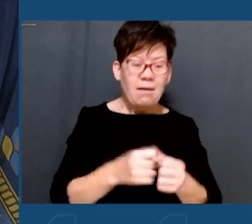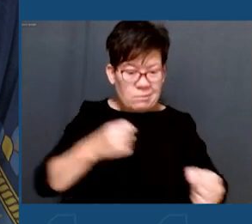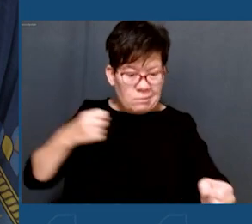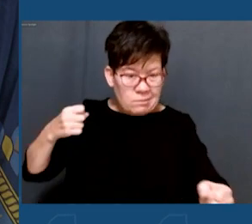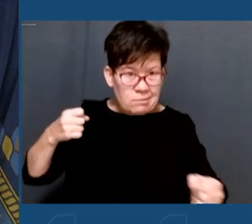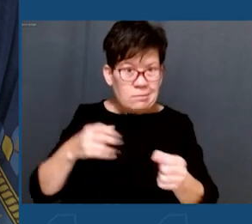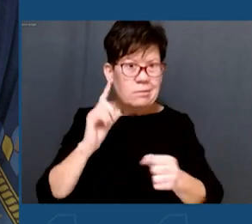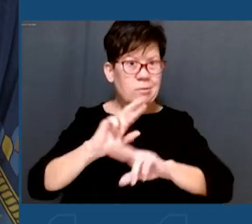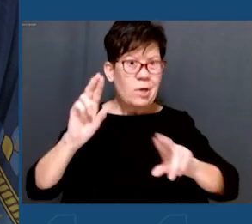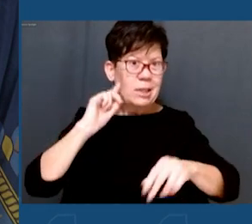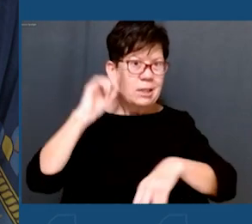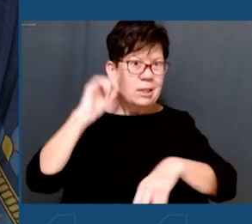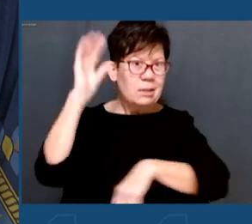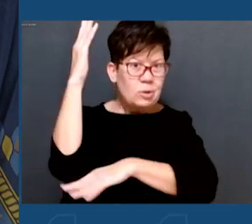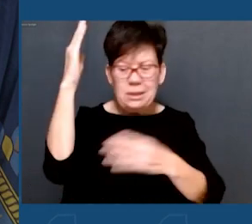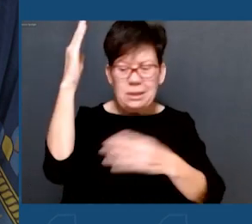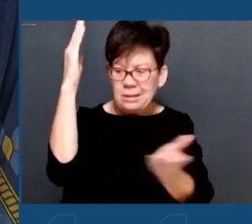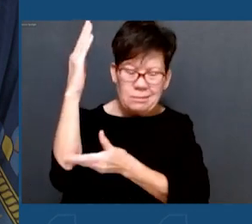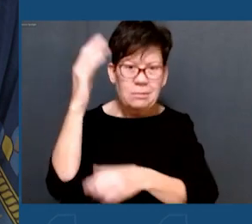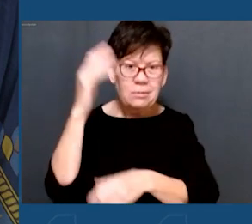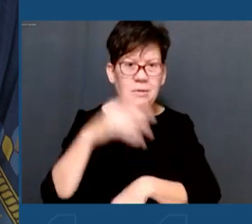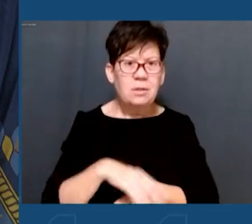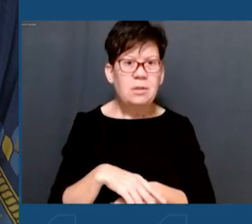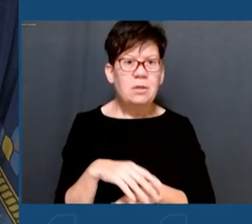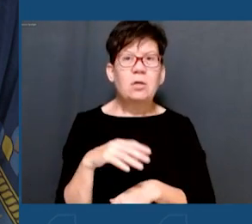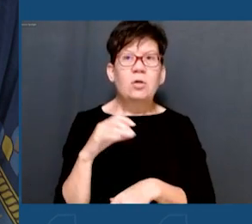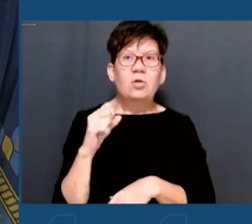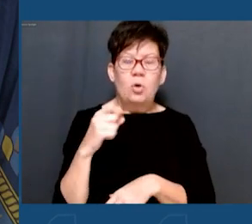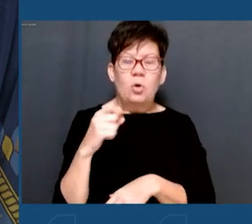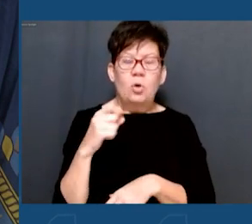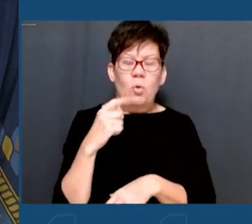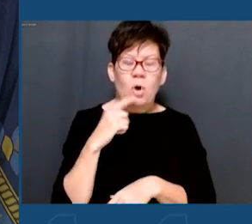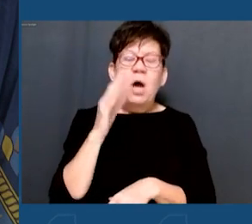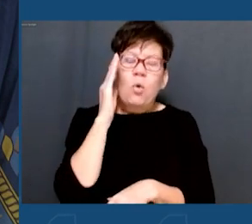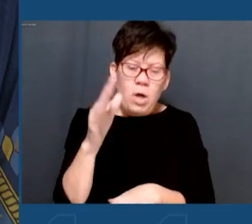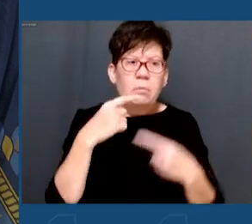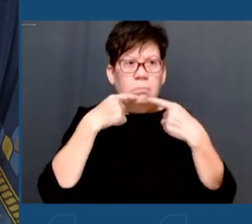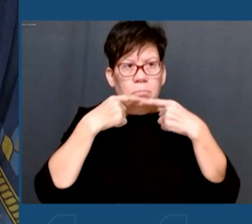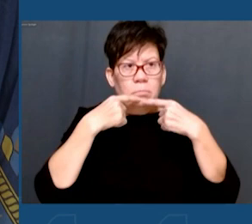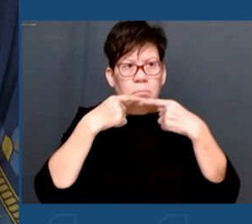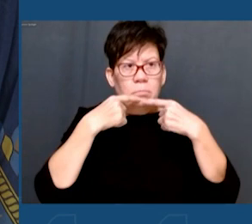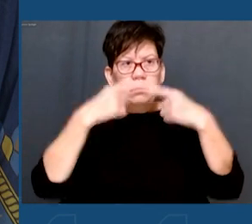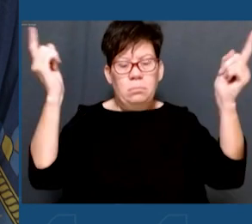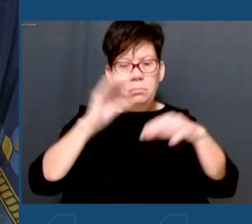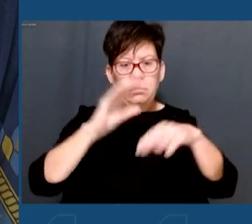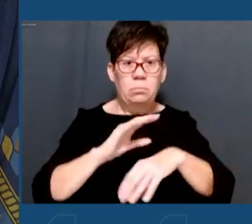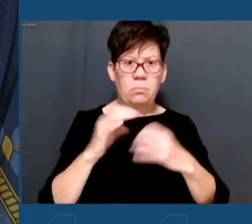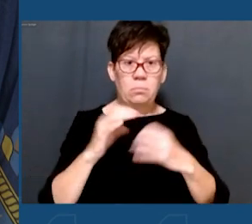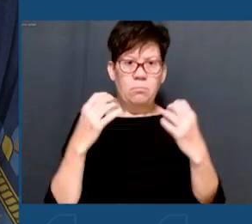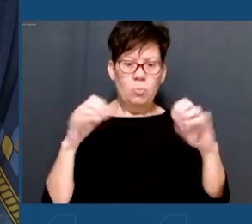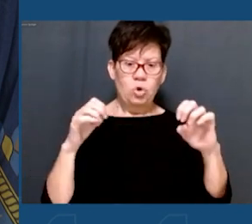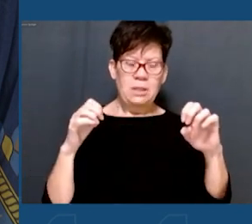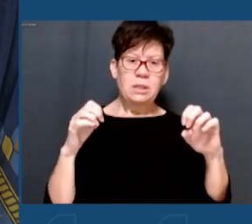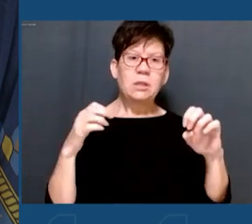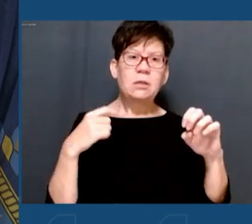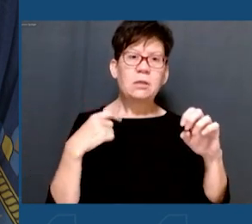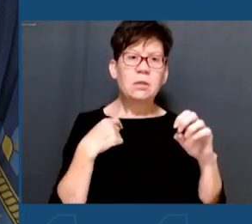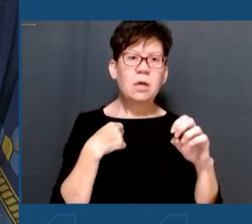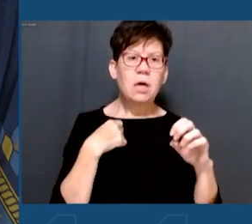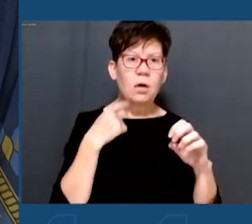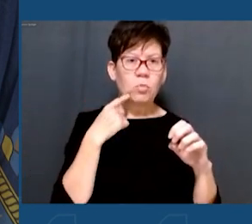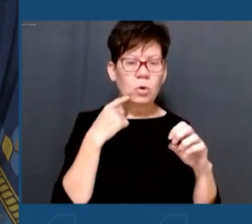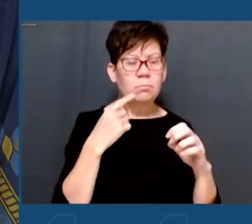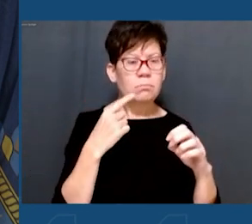So in anticipation of this, I'll be declaring a statewide emergency beginning at 6 a.m. tomorrow. And we'll have a